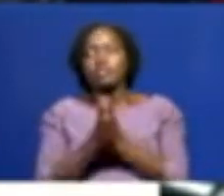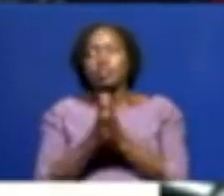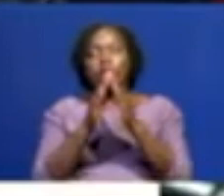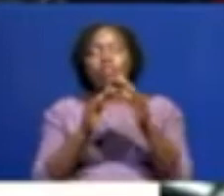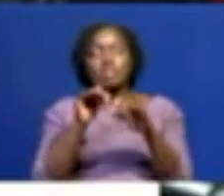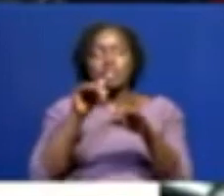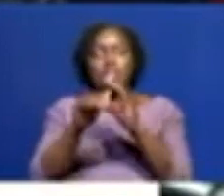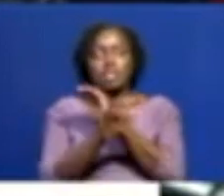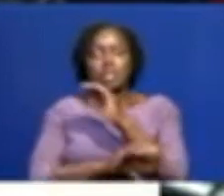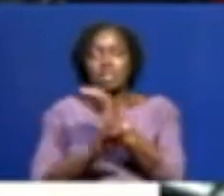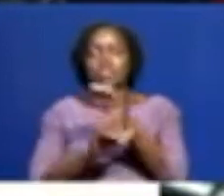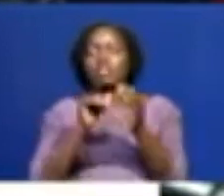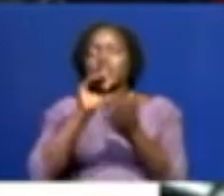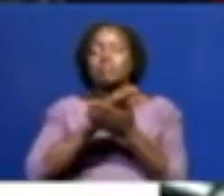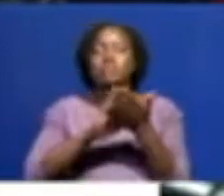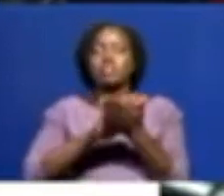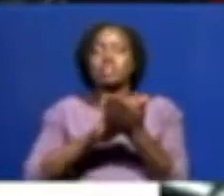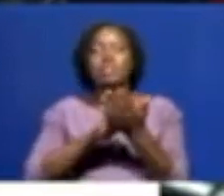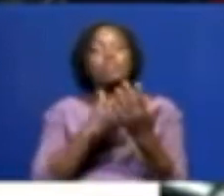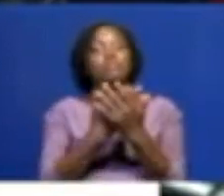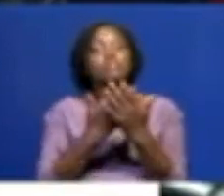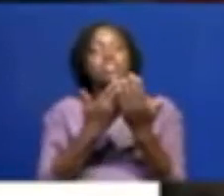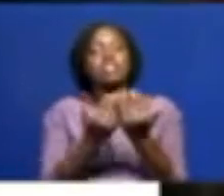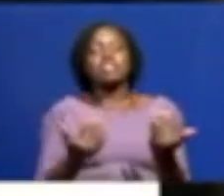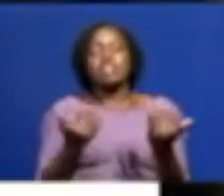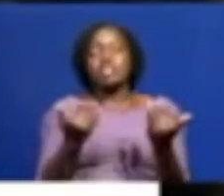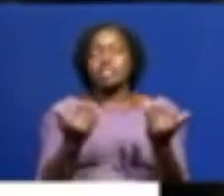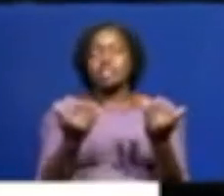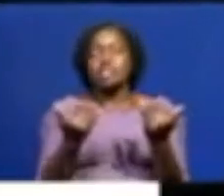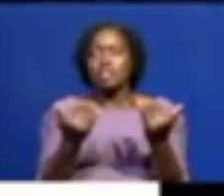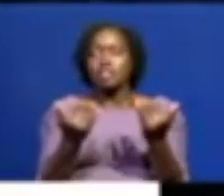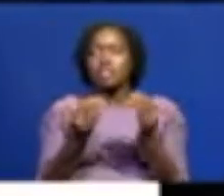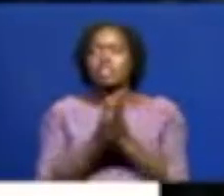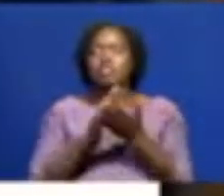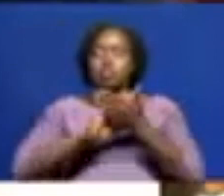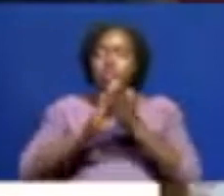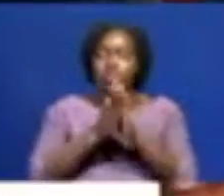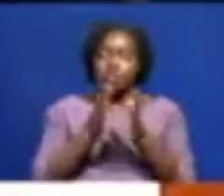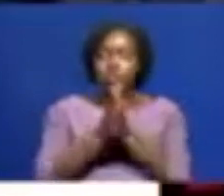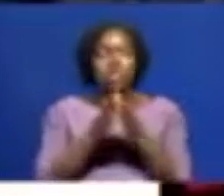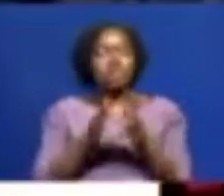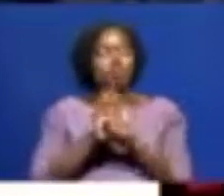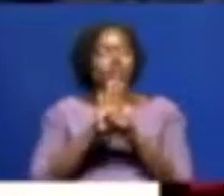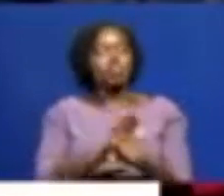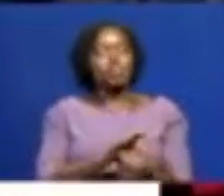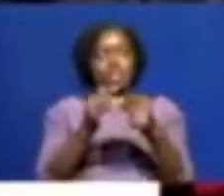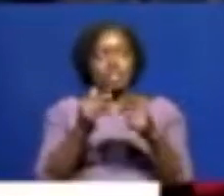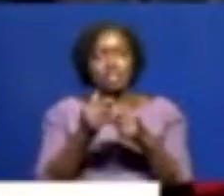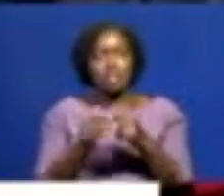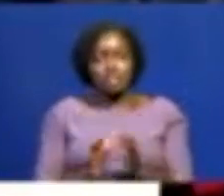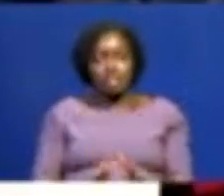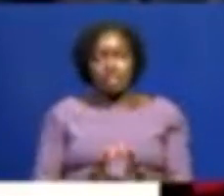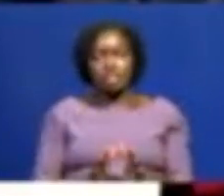country, that is not the basis to infer that he knew the children were in the house. He says he has forgiven his tormentors. For he has no